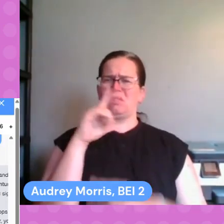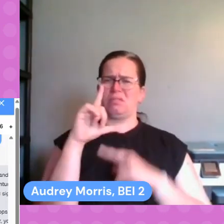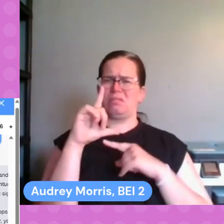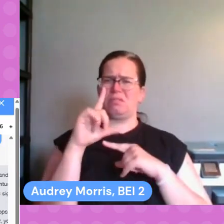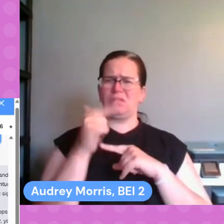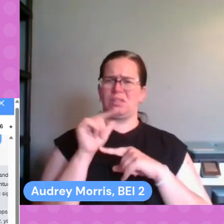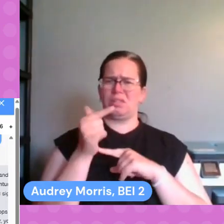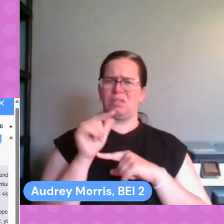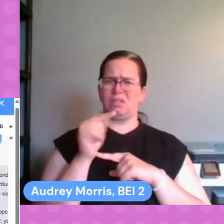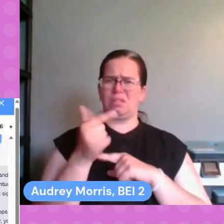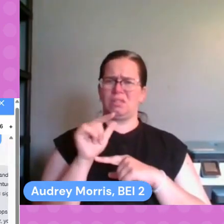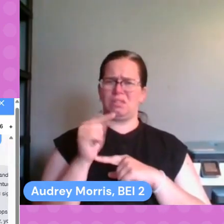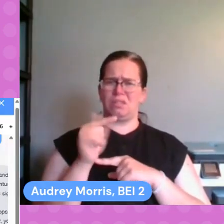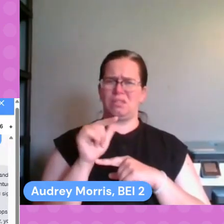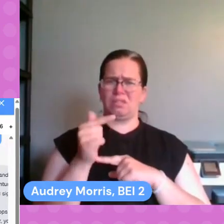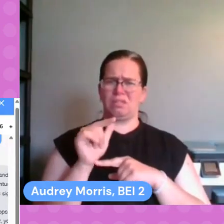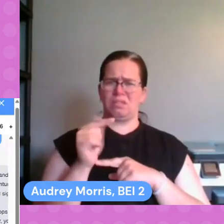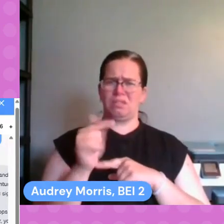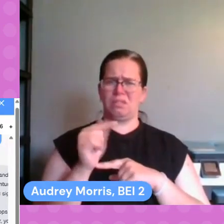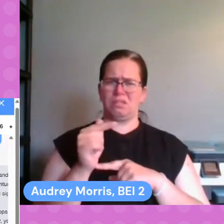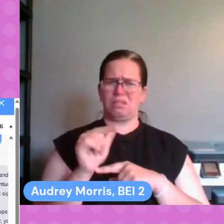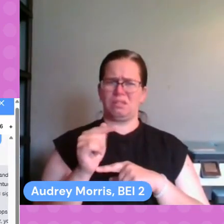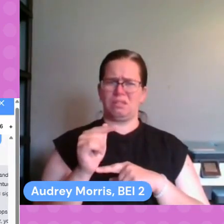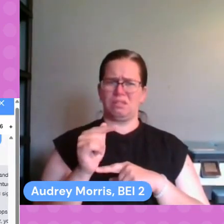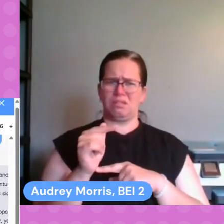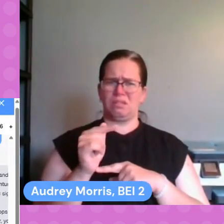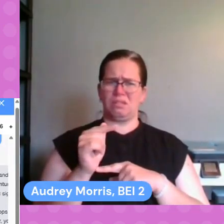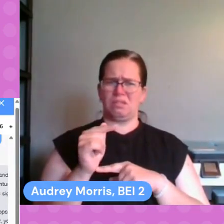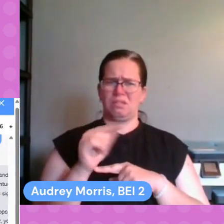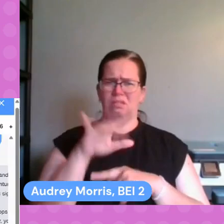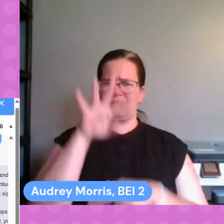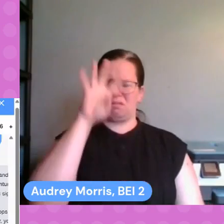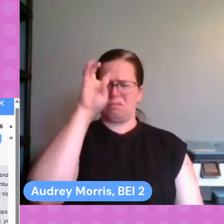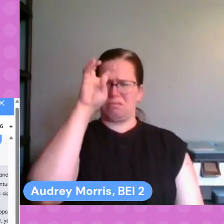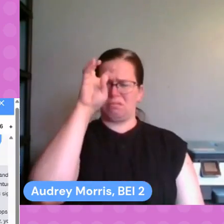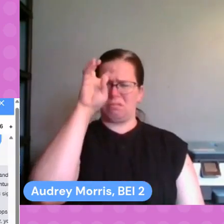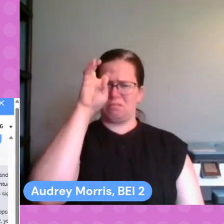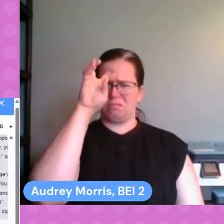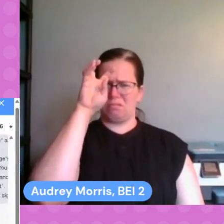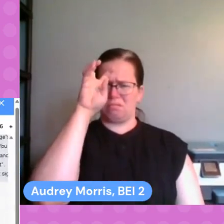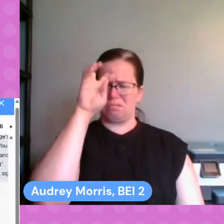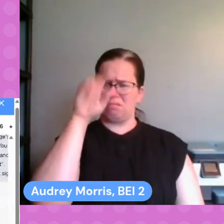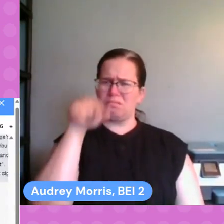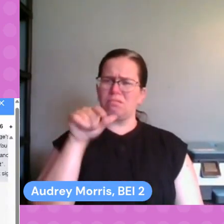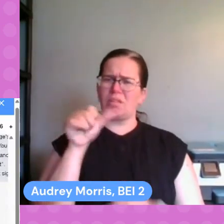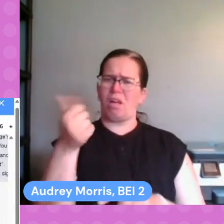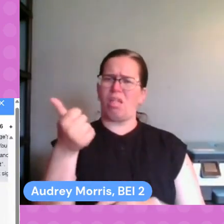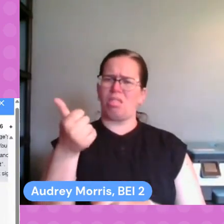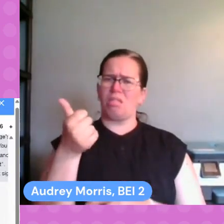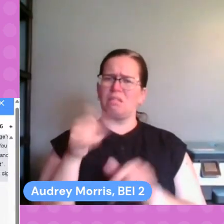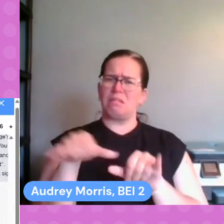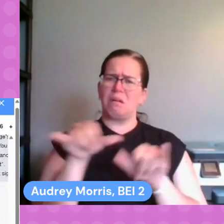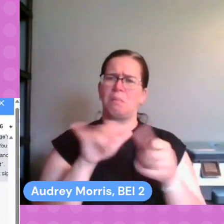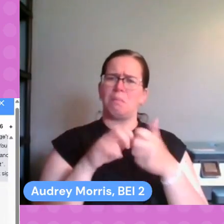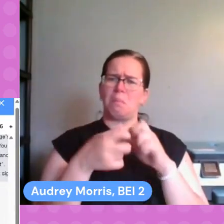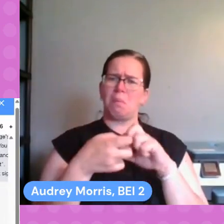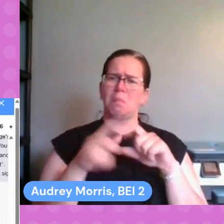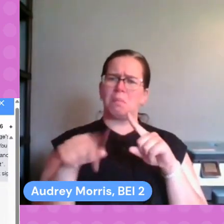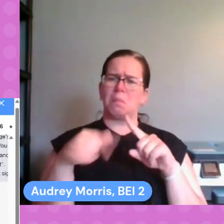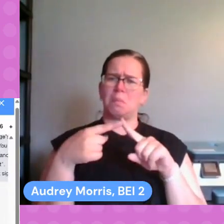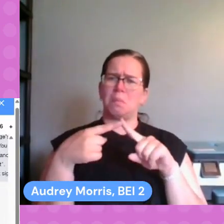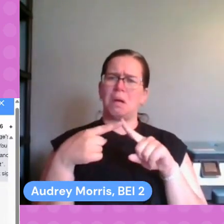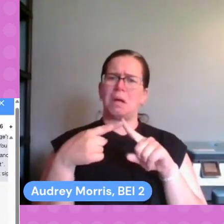It's going all glitchy. Okay. This is another common problem when I'm remixing